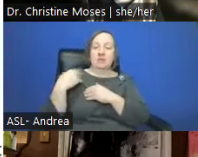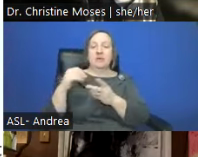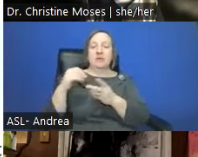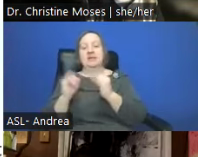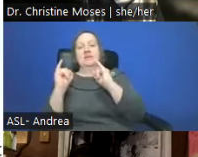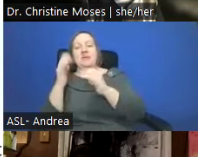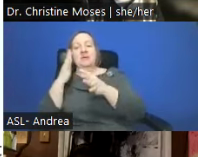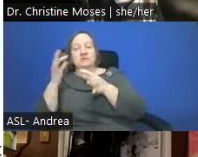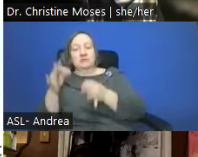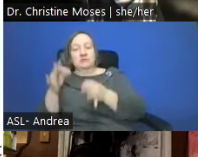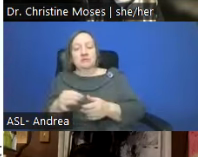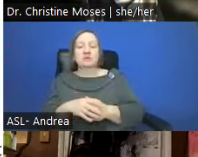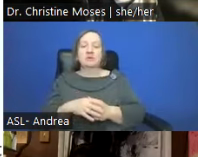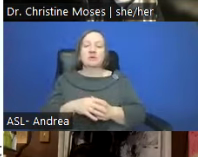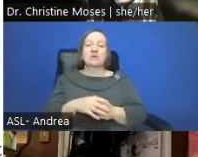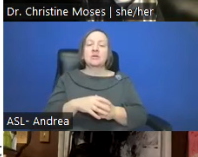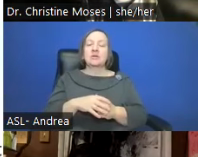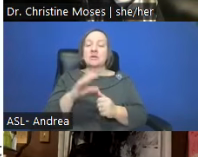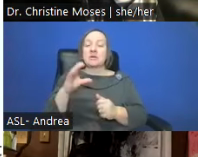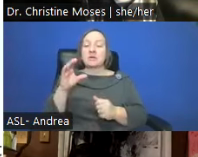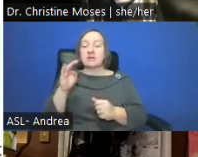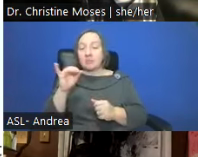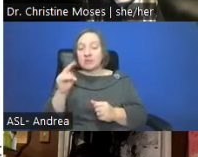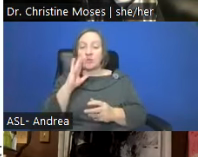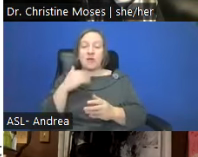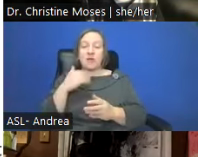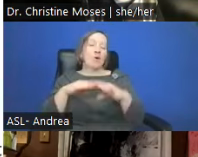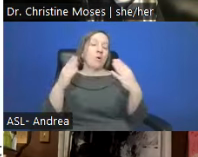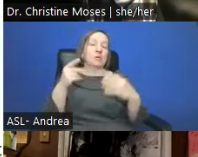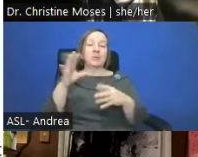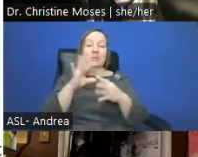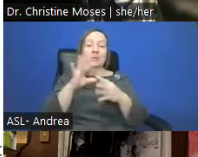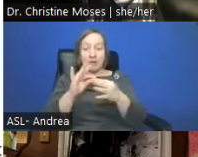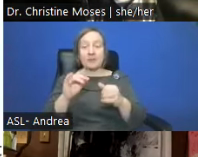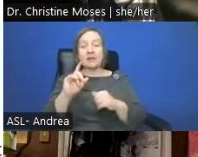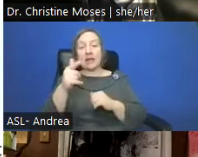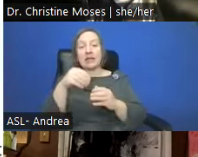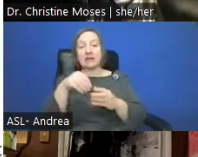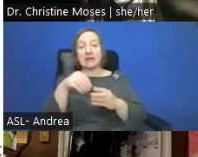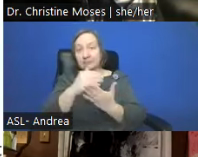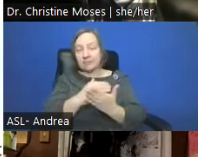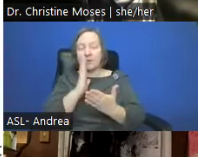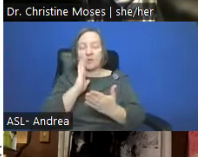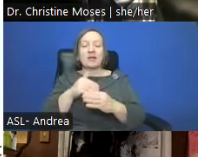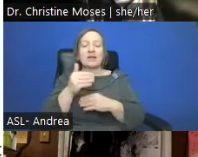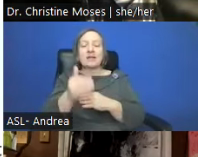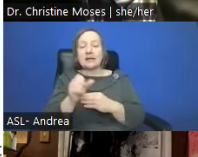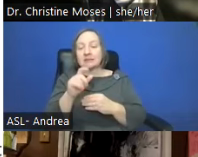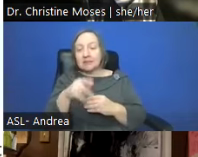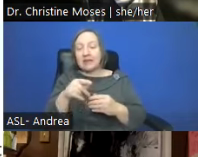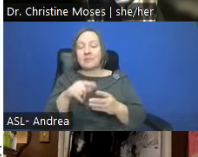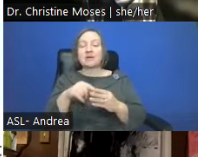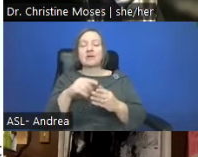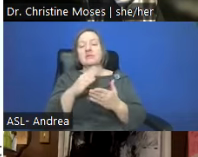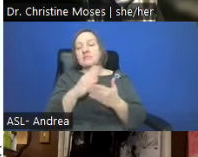meetings. The commission will receive open public comment as well, and later in the agenda, there are next steps, including a phase of work